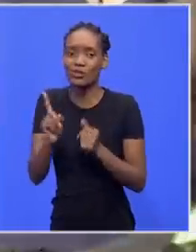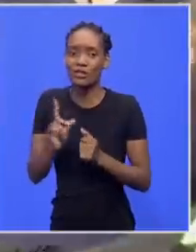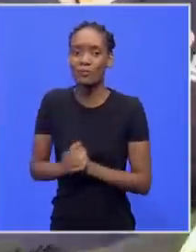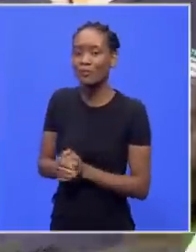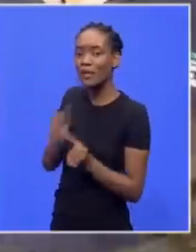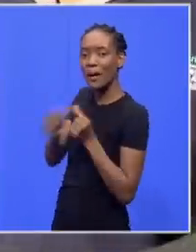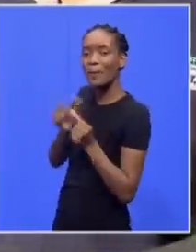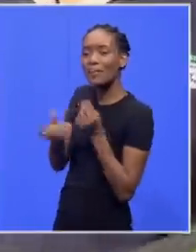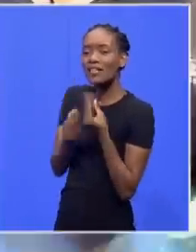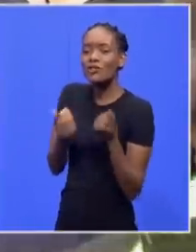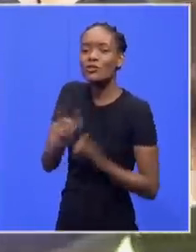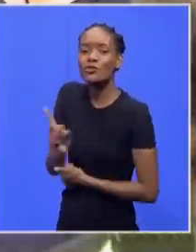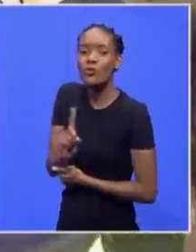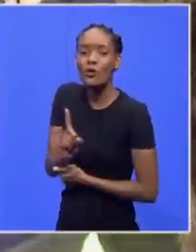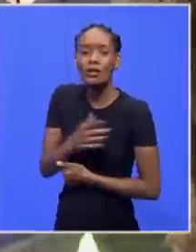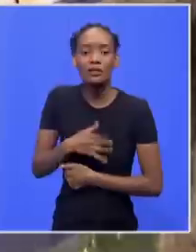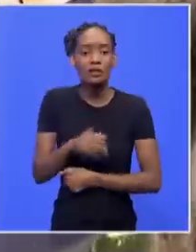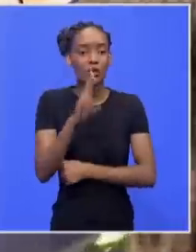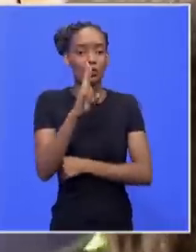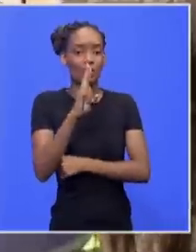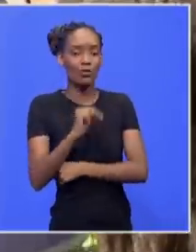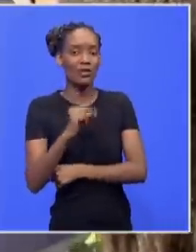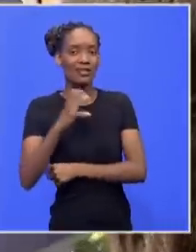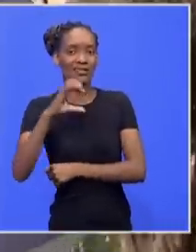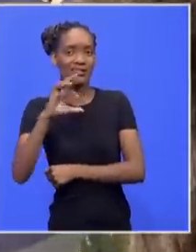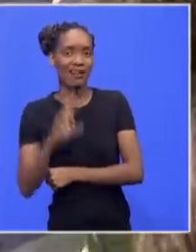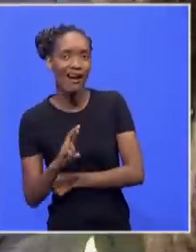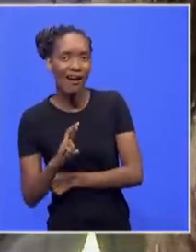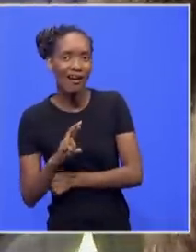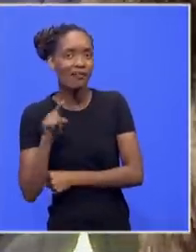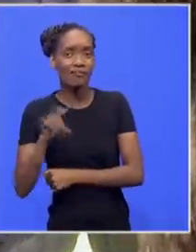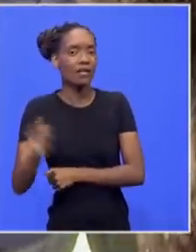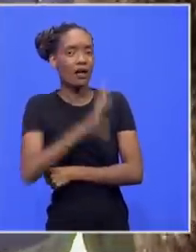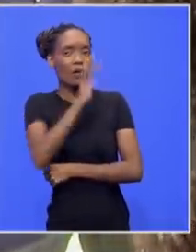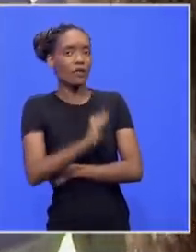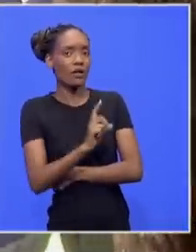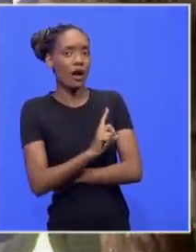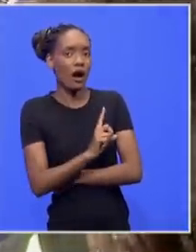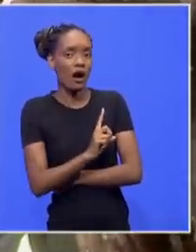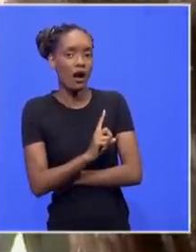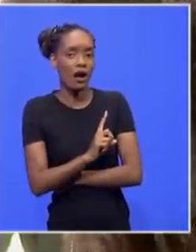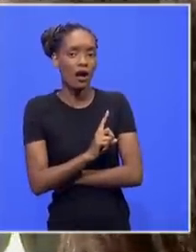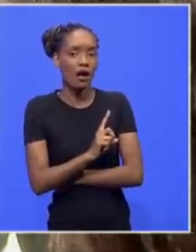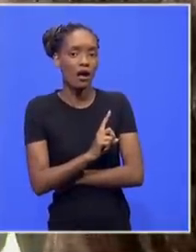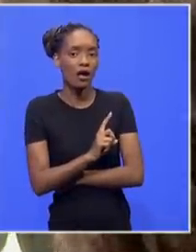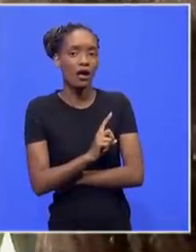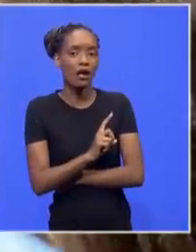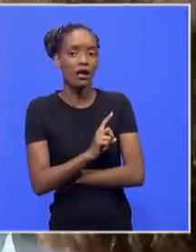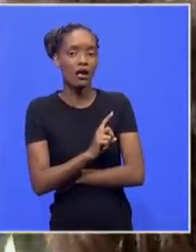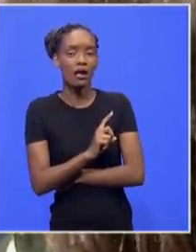solution, UNHCR is the one. It's not South Africa who they are carrying the